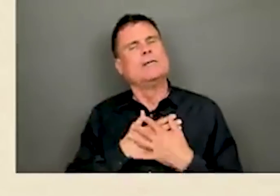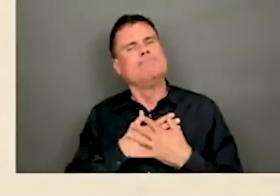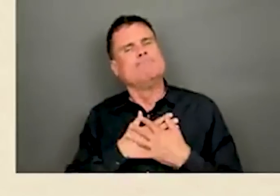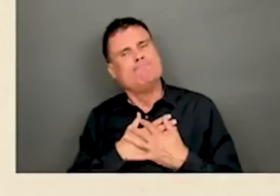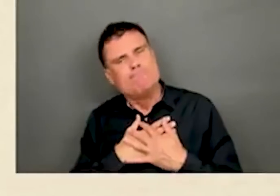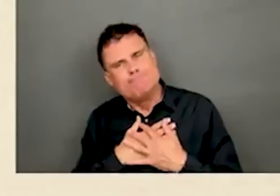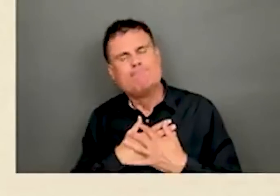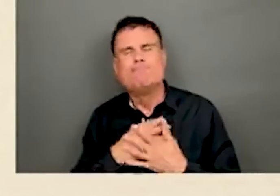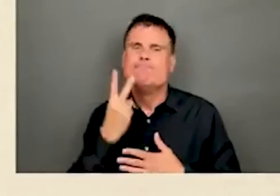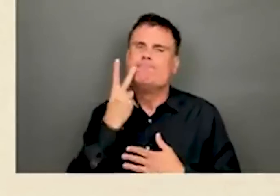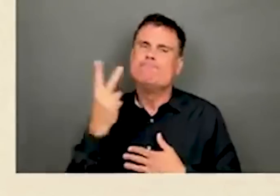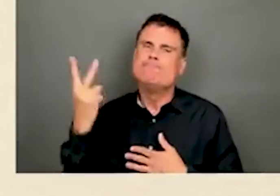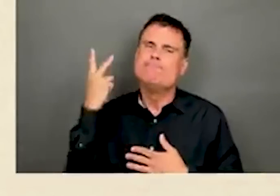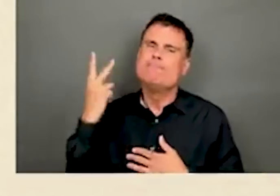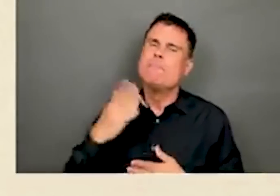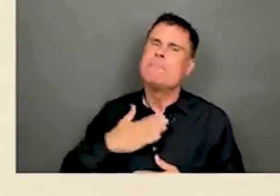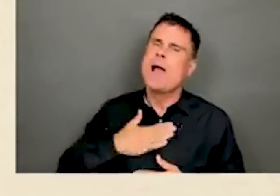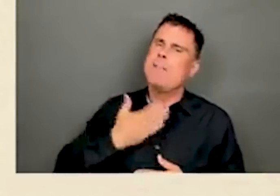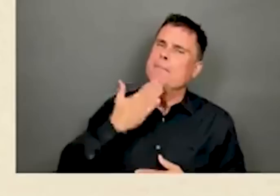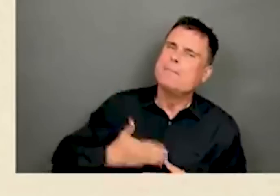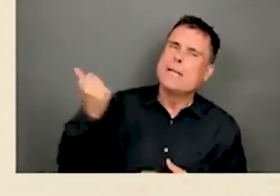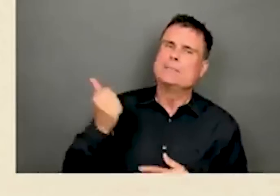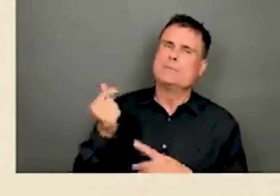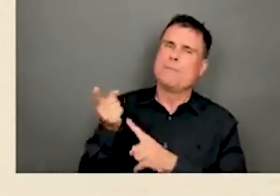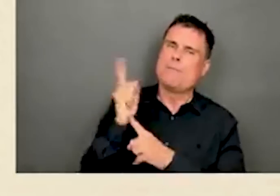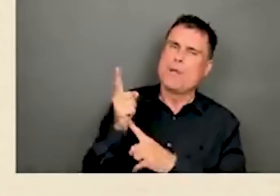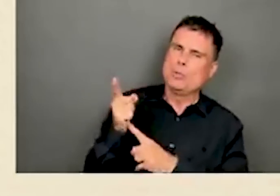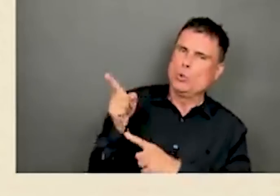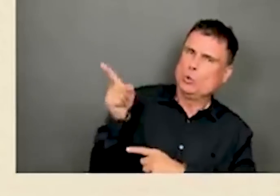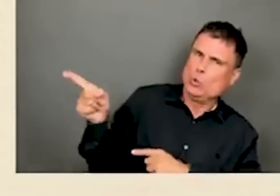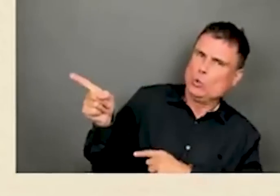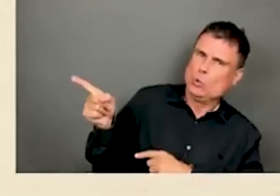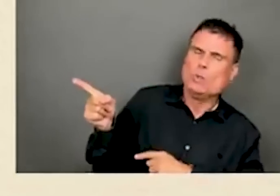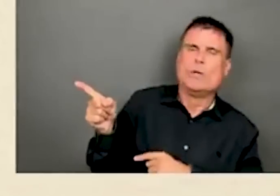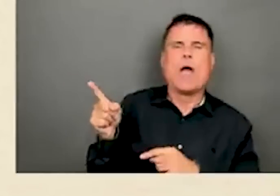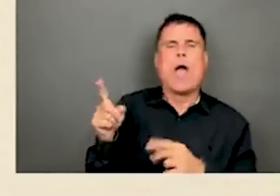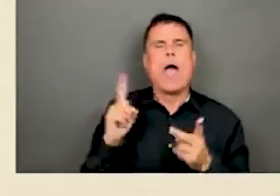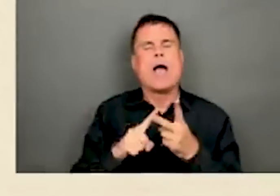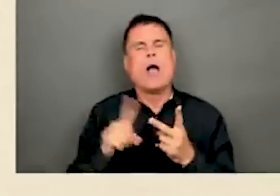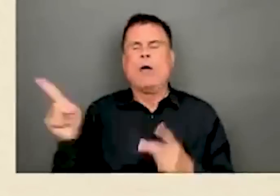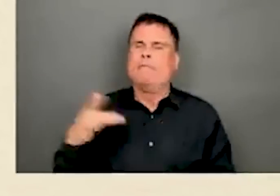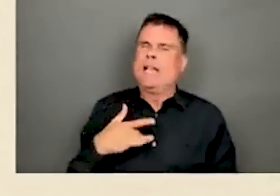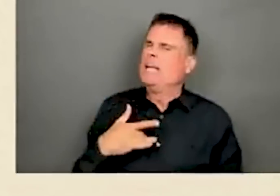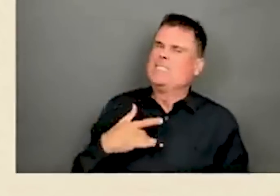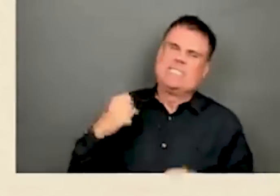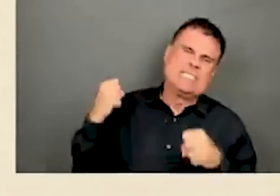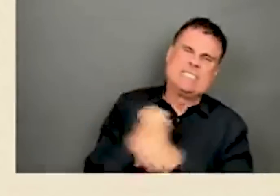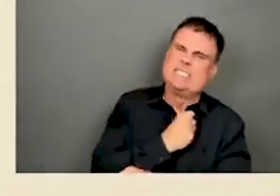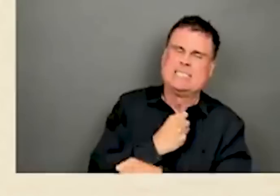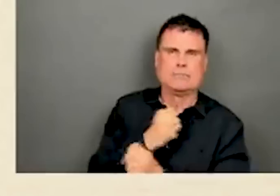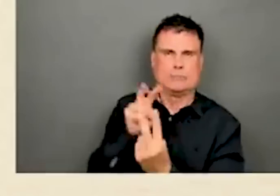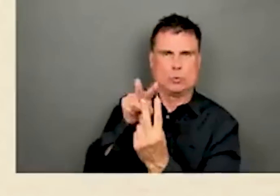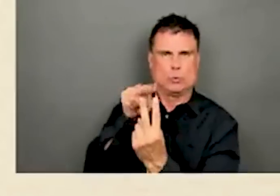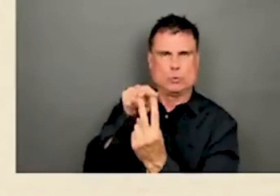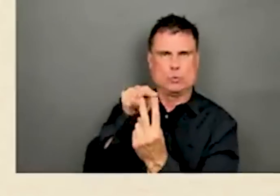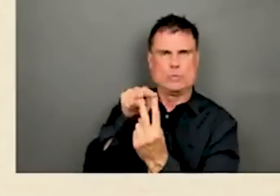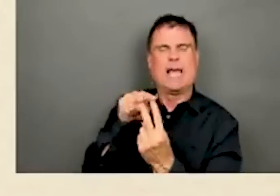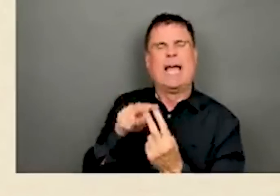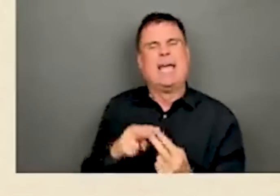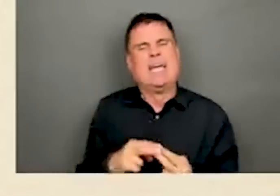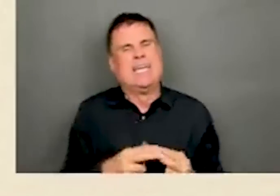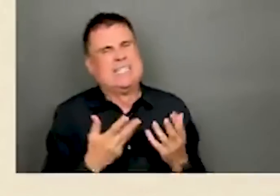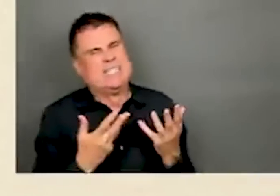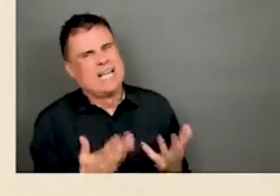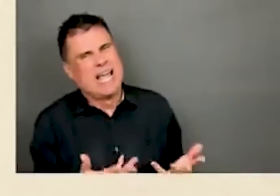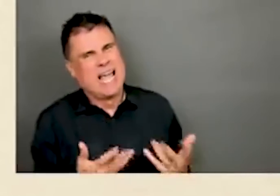down the road. I'm of the view that I'm still working. It's not time to reflect or victory lap or lament. It's